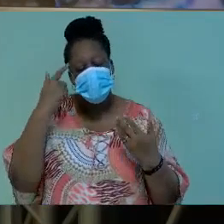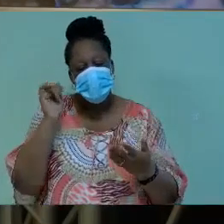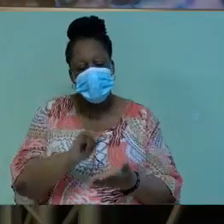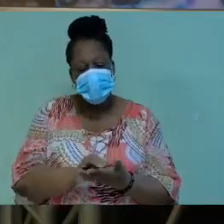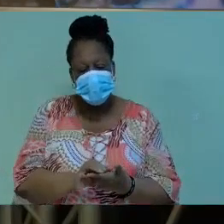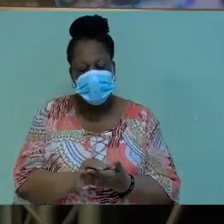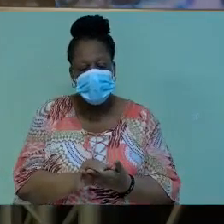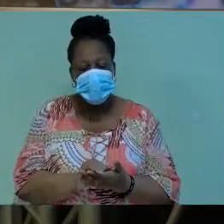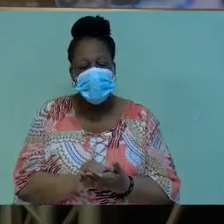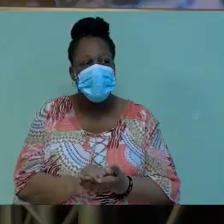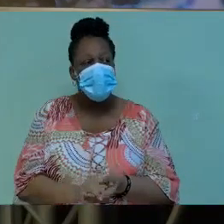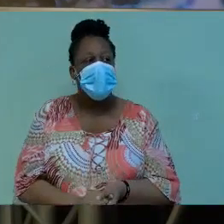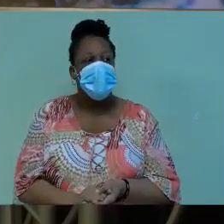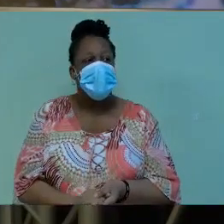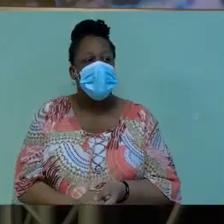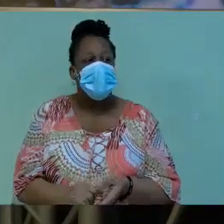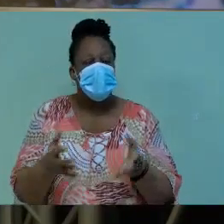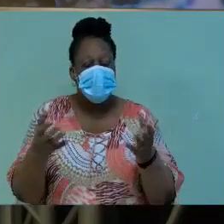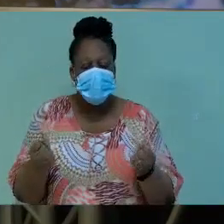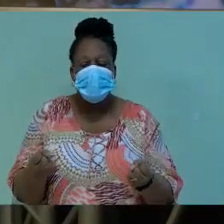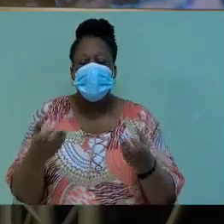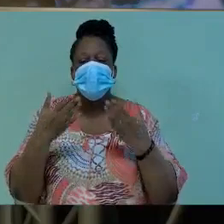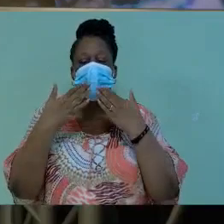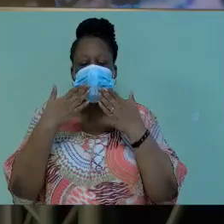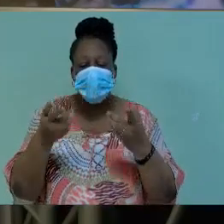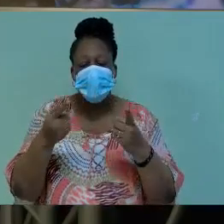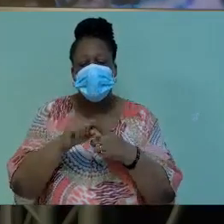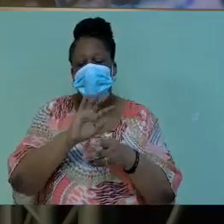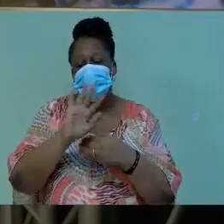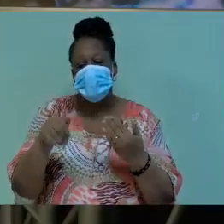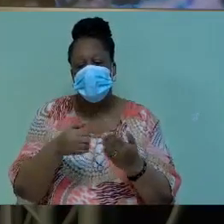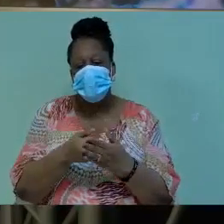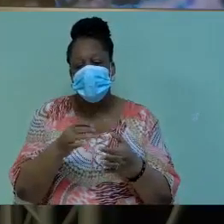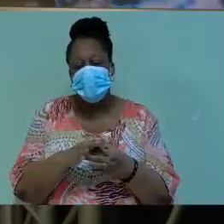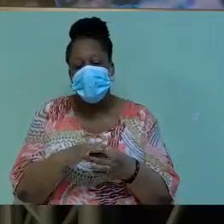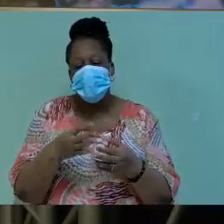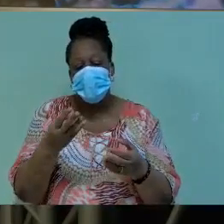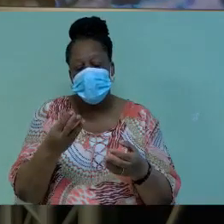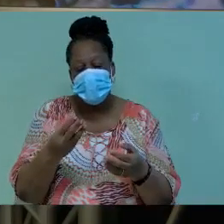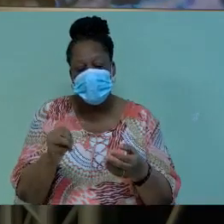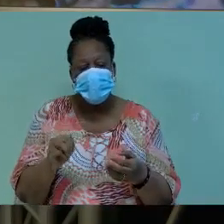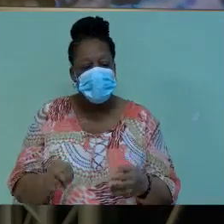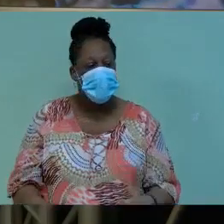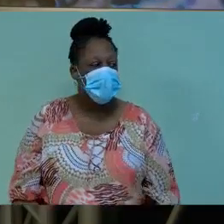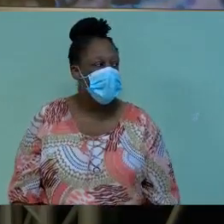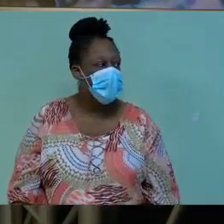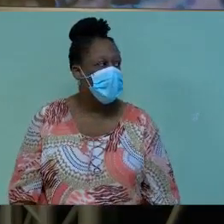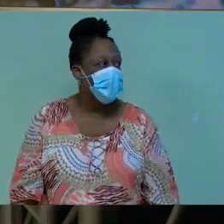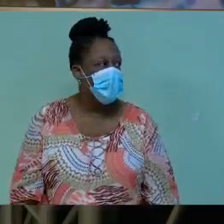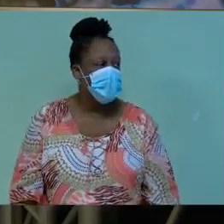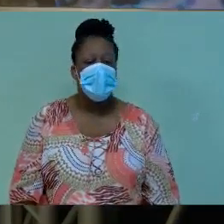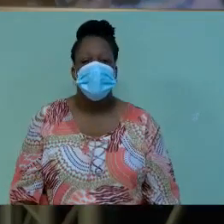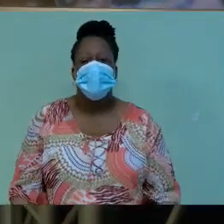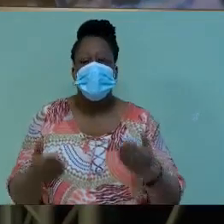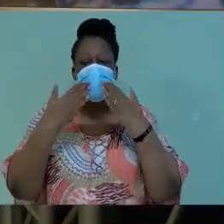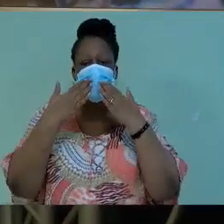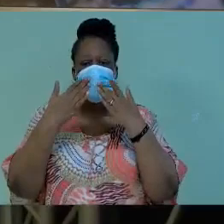of a grateful nation, I would want to express my sincere thanks to the staff of the Accountant General's Department. Thank you very